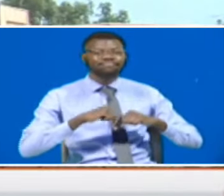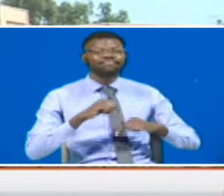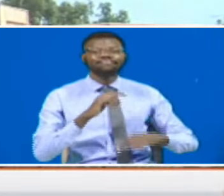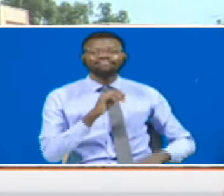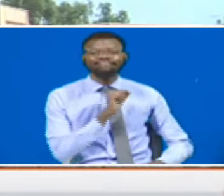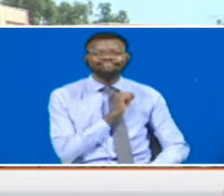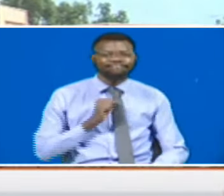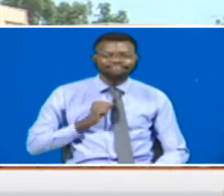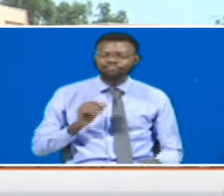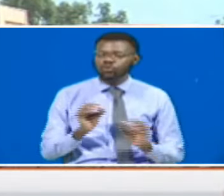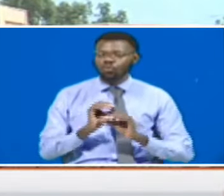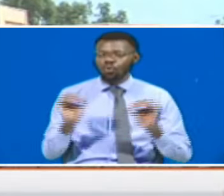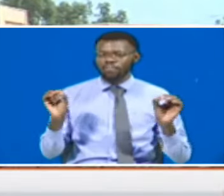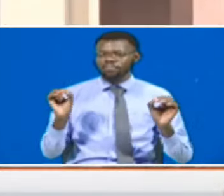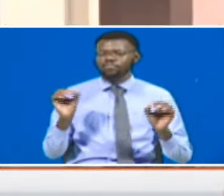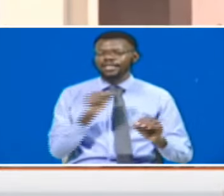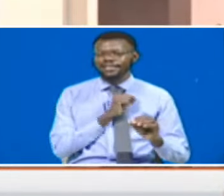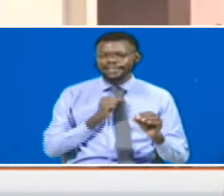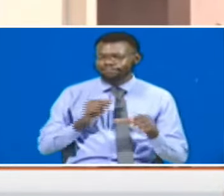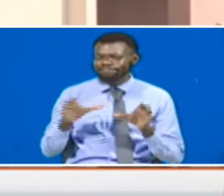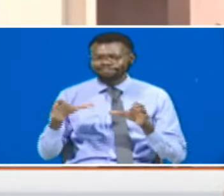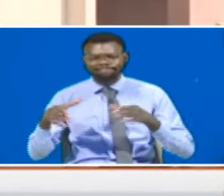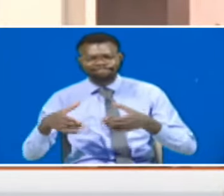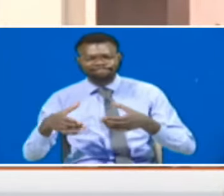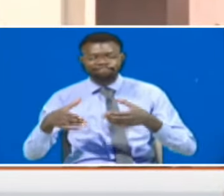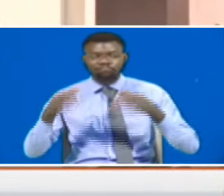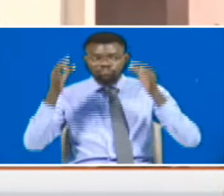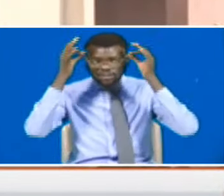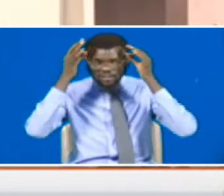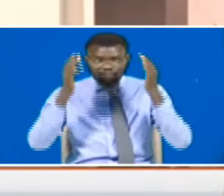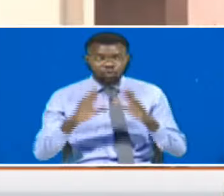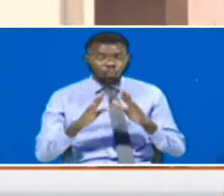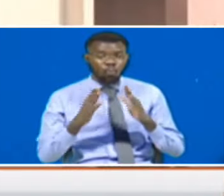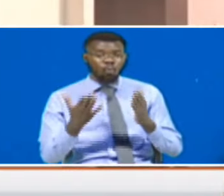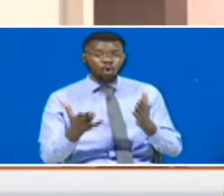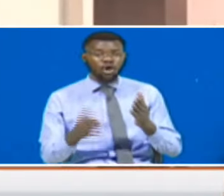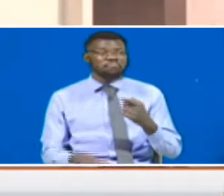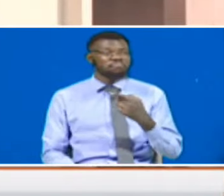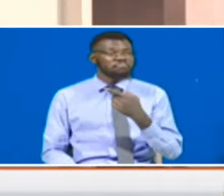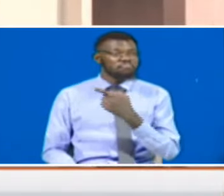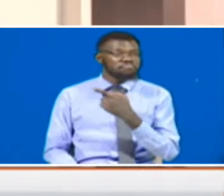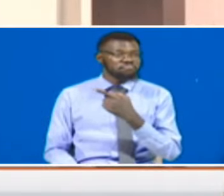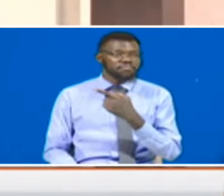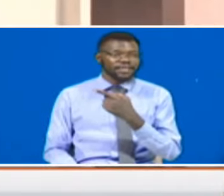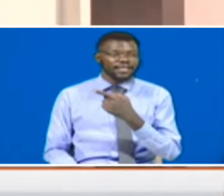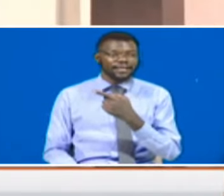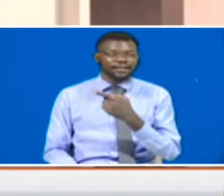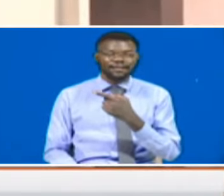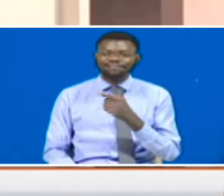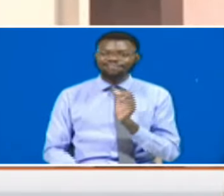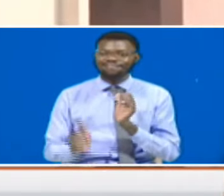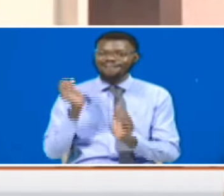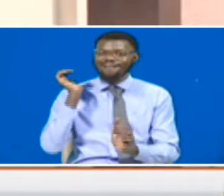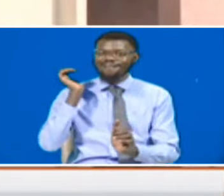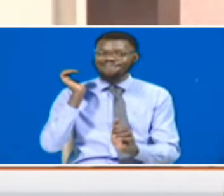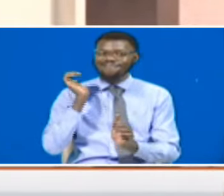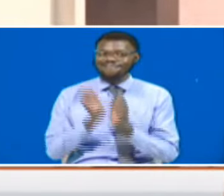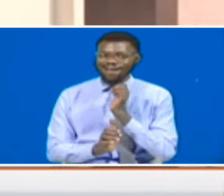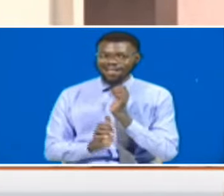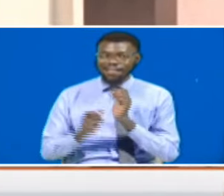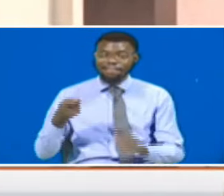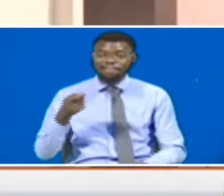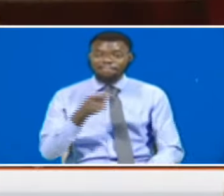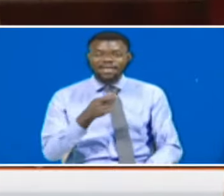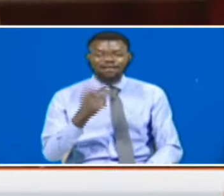Senators sitting in the committee resolved to not only slap Governor Sakaja with a second fine of ₦500,000,